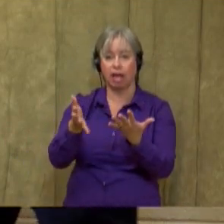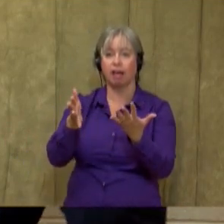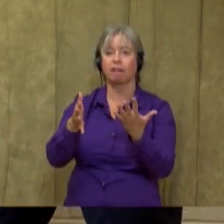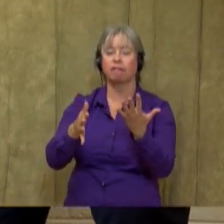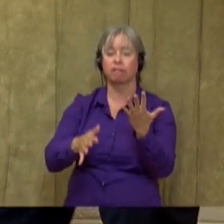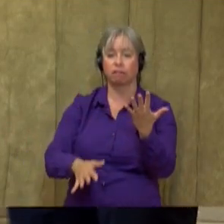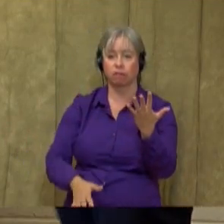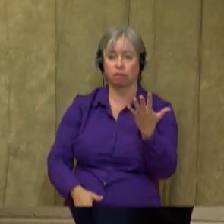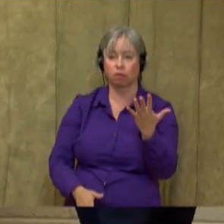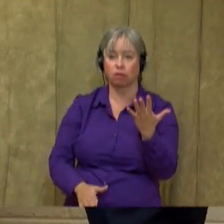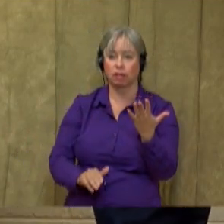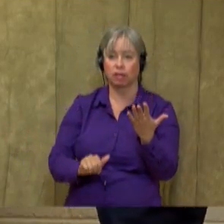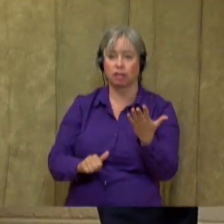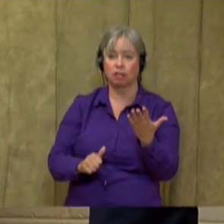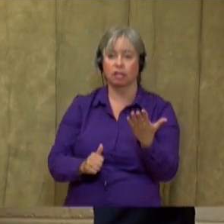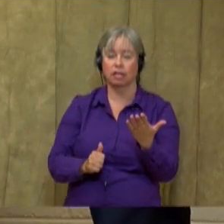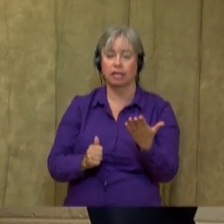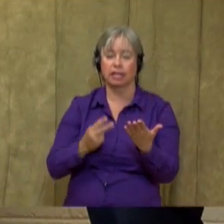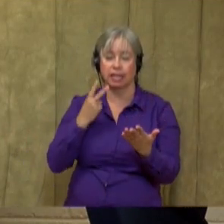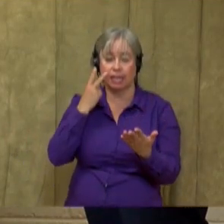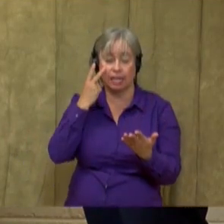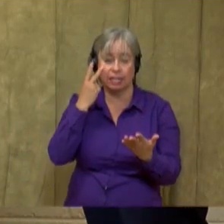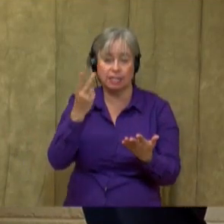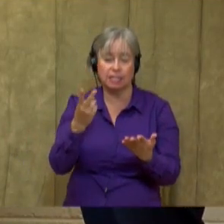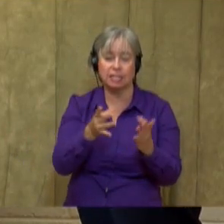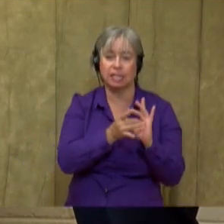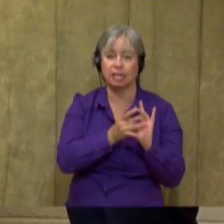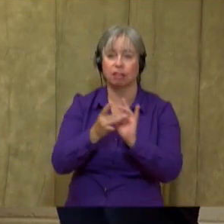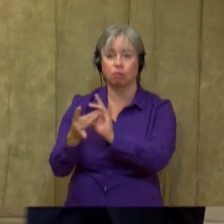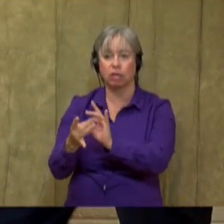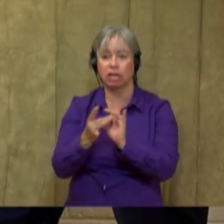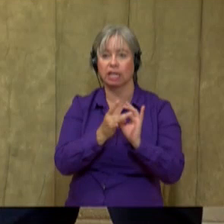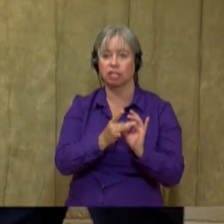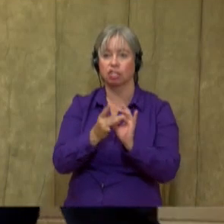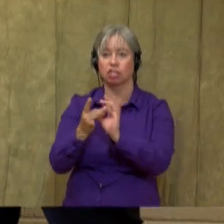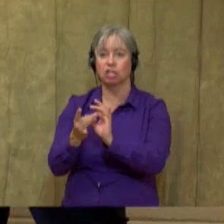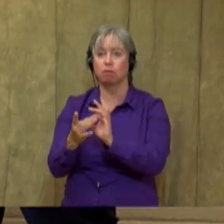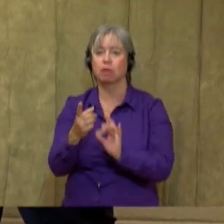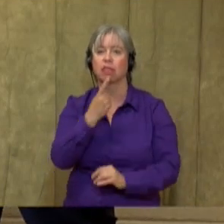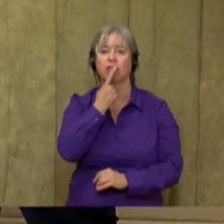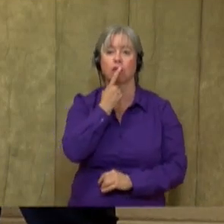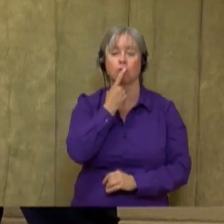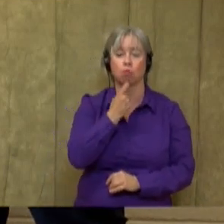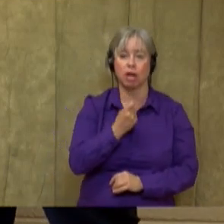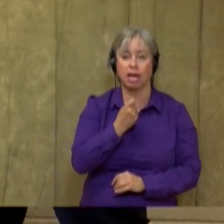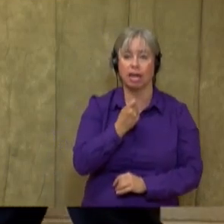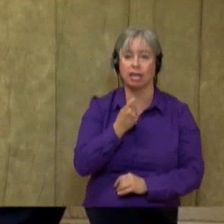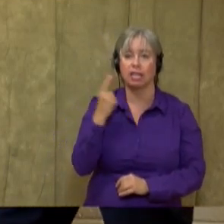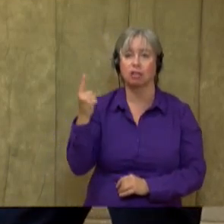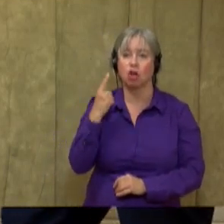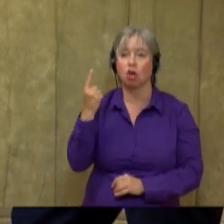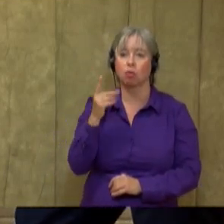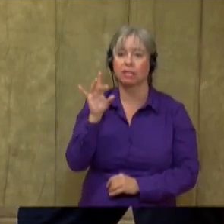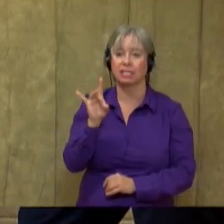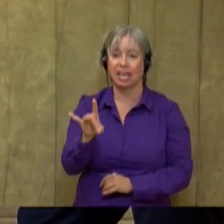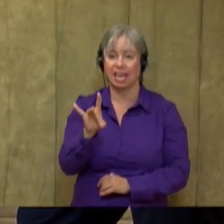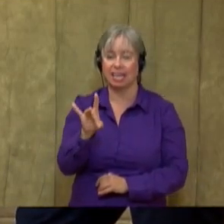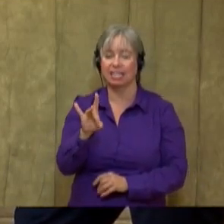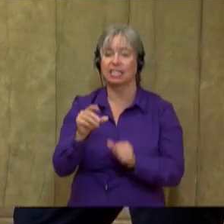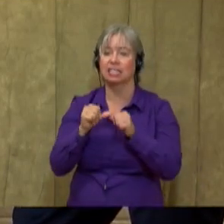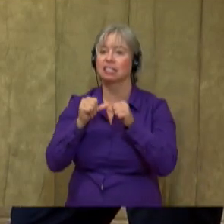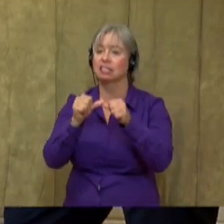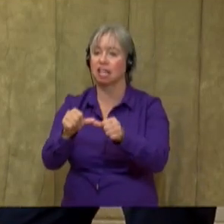whether or not there's any kind of functional relationship. So here, the corners, as we stated, is always going to be 8, so that's something that's going to be